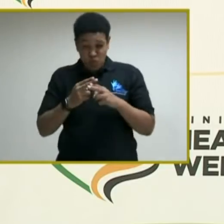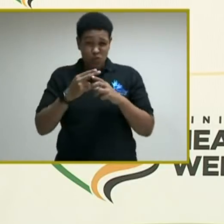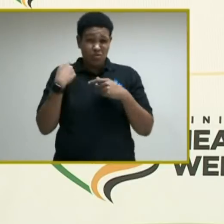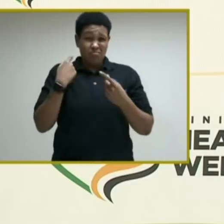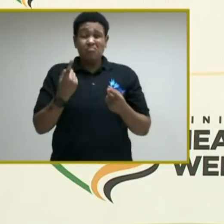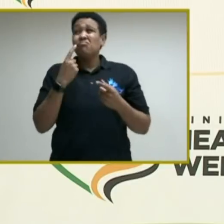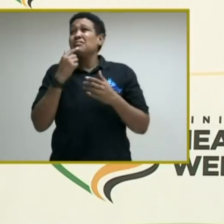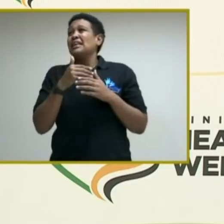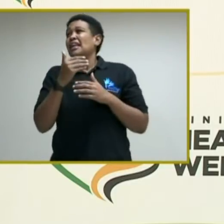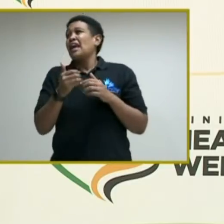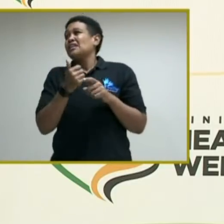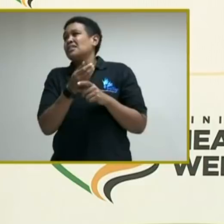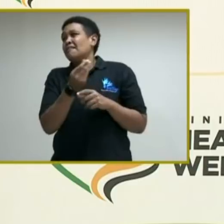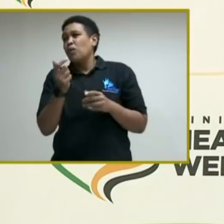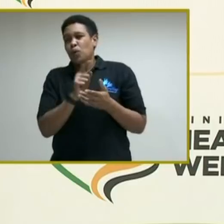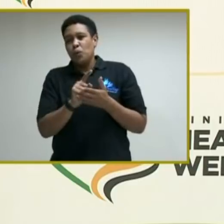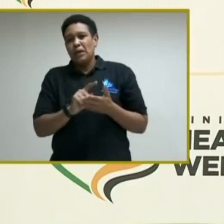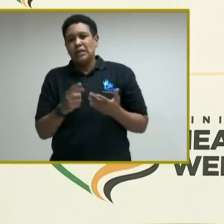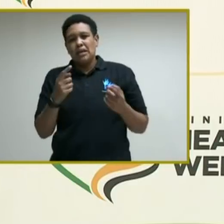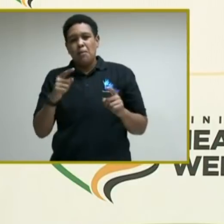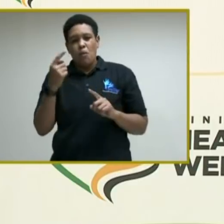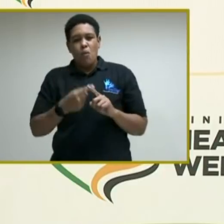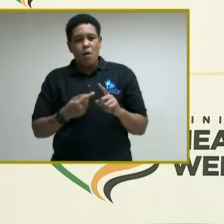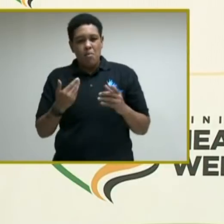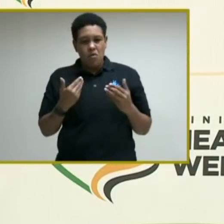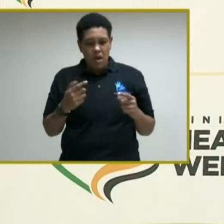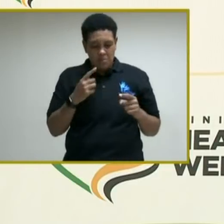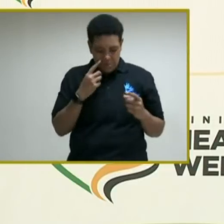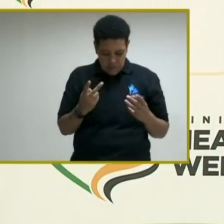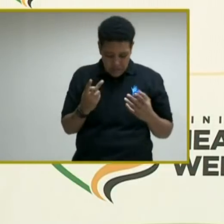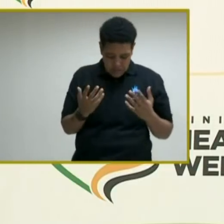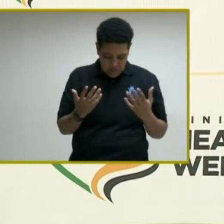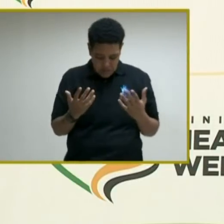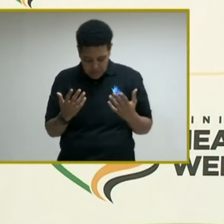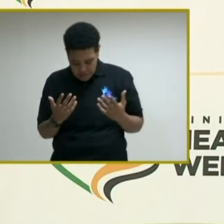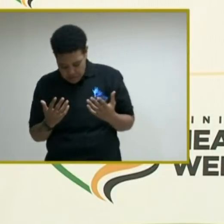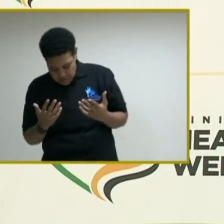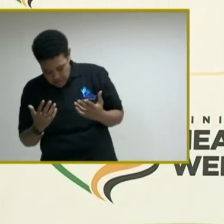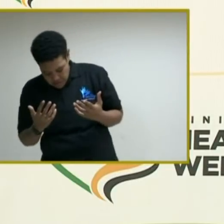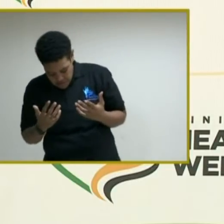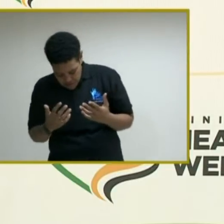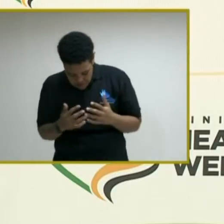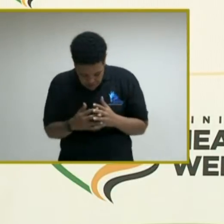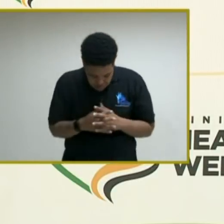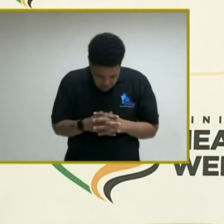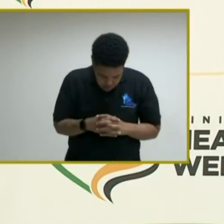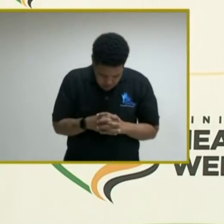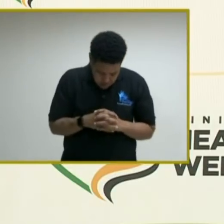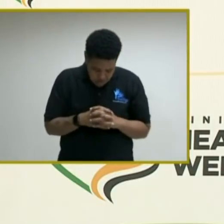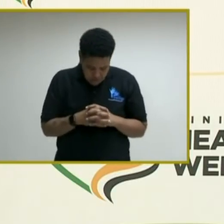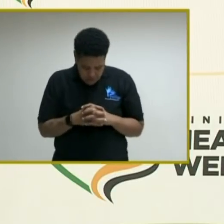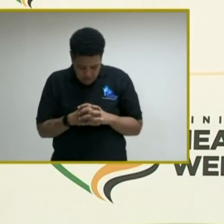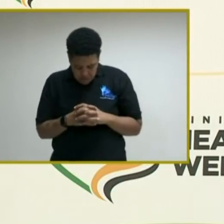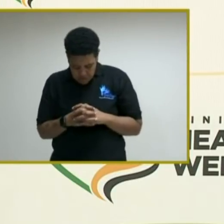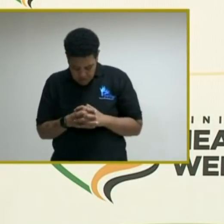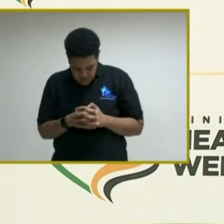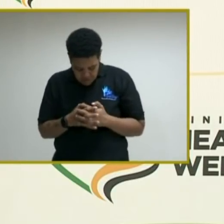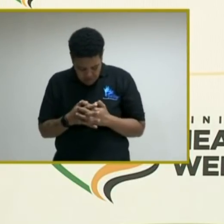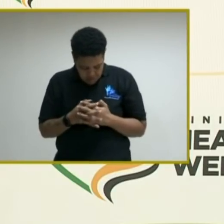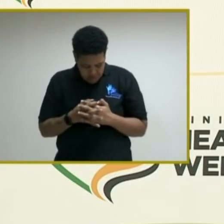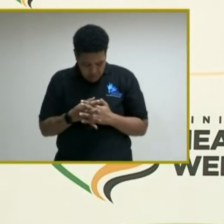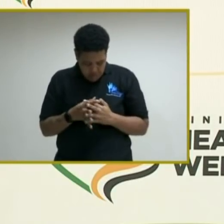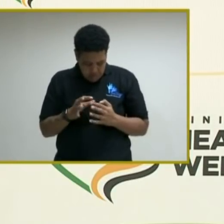next few weeks to a month or so. And just to be clear, the decision has been